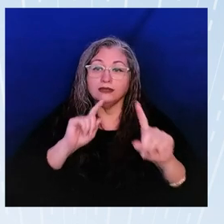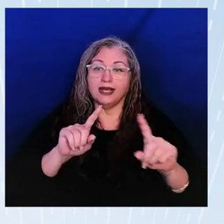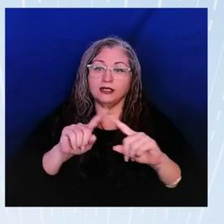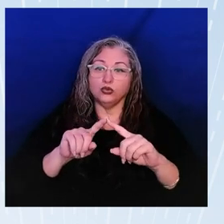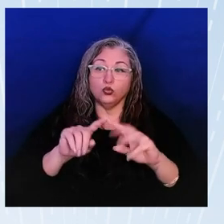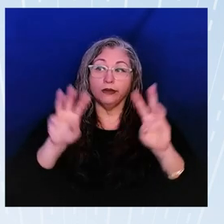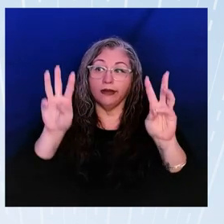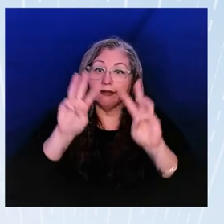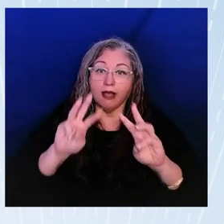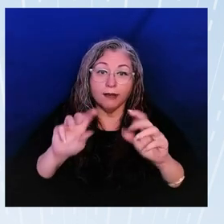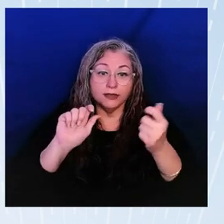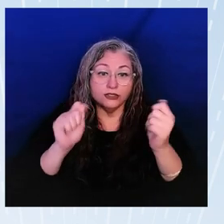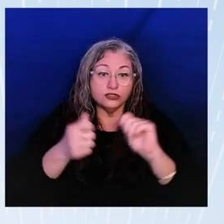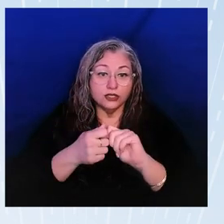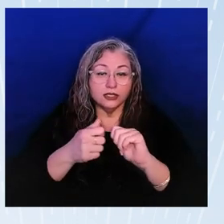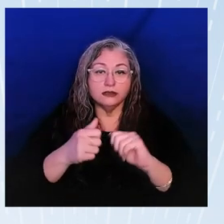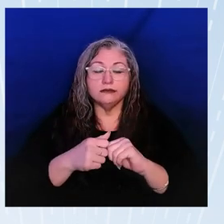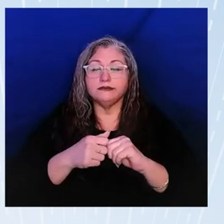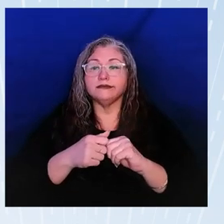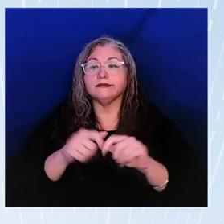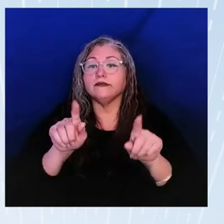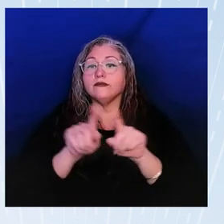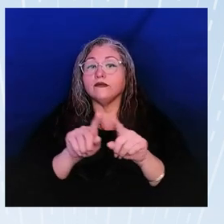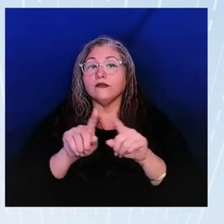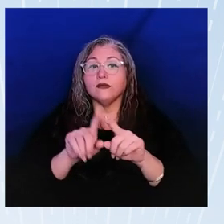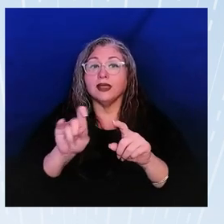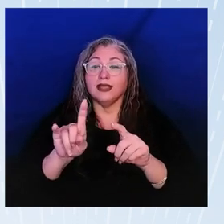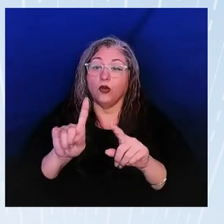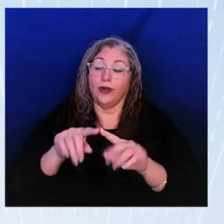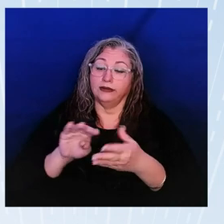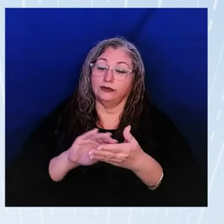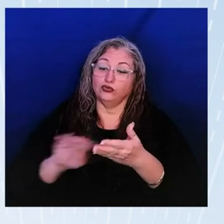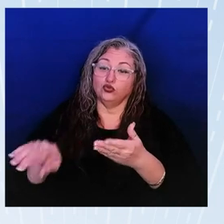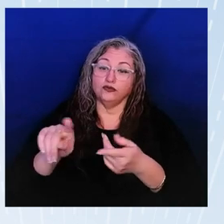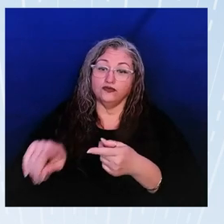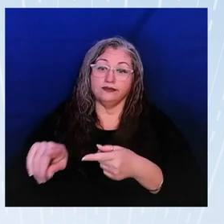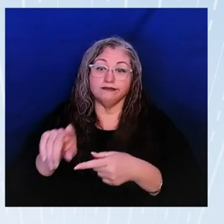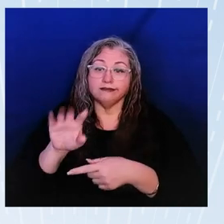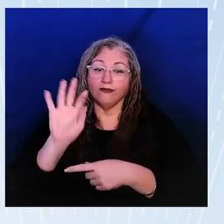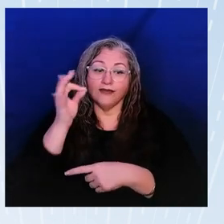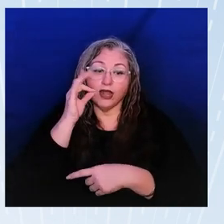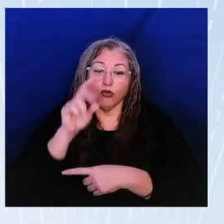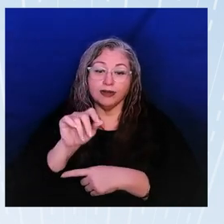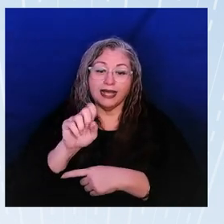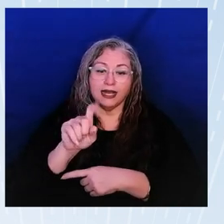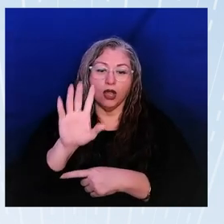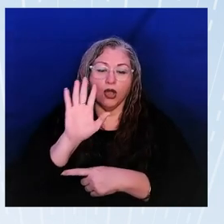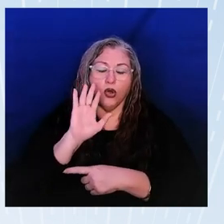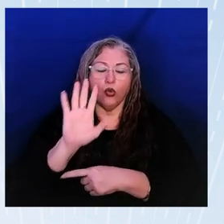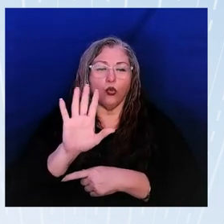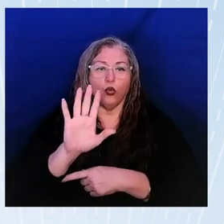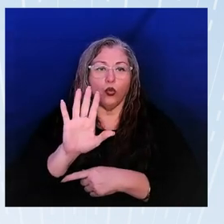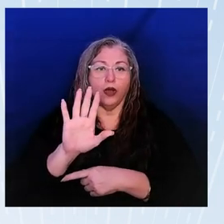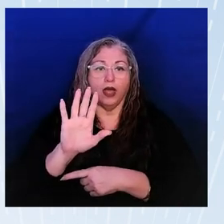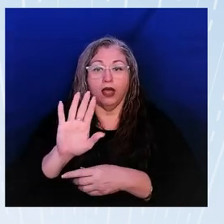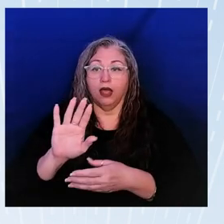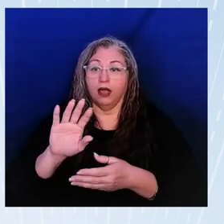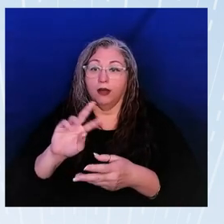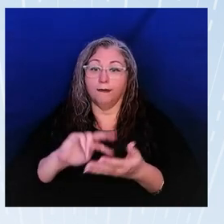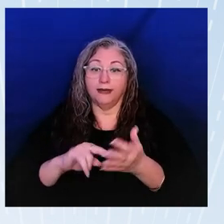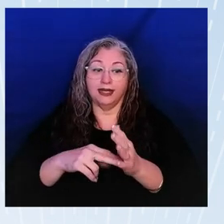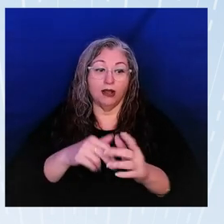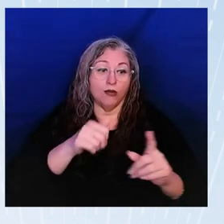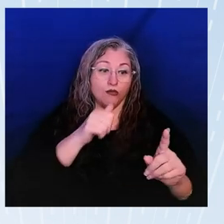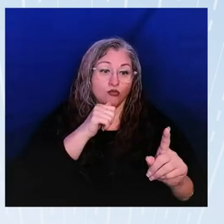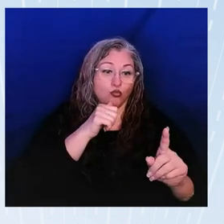change. Additionally, the exclusion from federal data paves the way to exclusion from private data